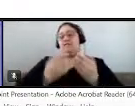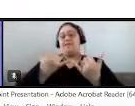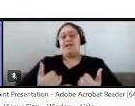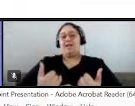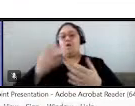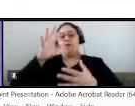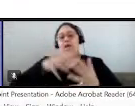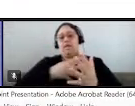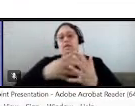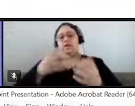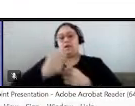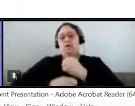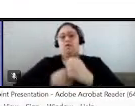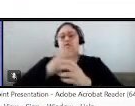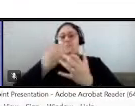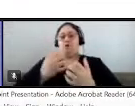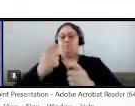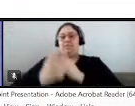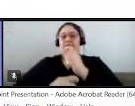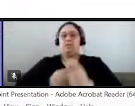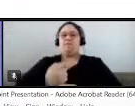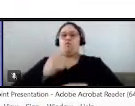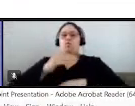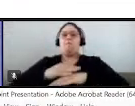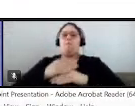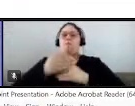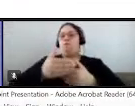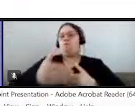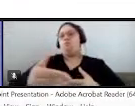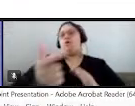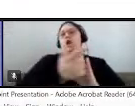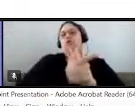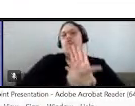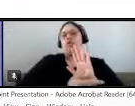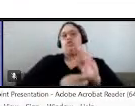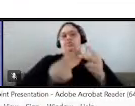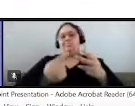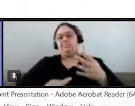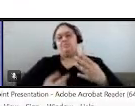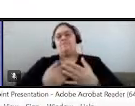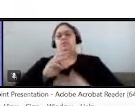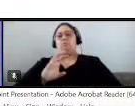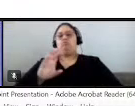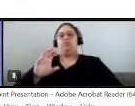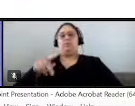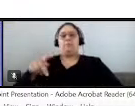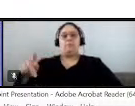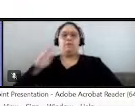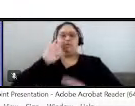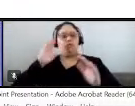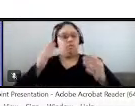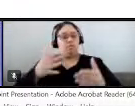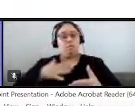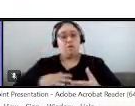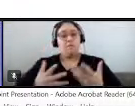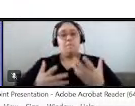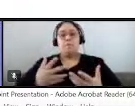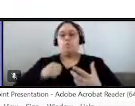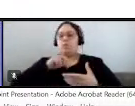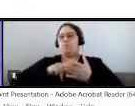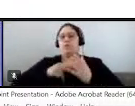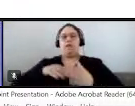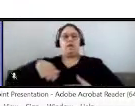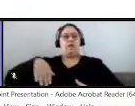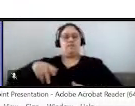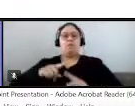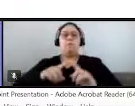year or parliamentary term, be a few more pieces of legislation that comes for the WCPP to attend to that we might not have planned.